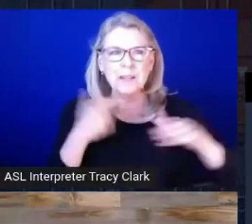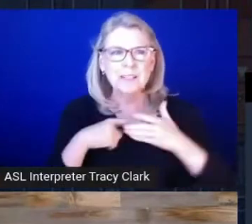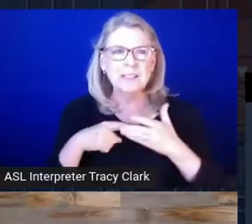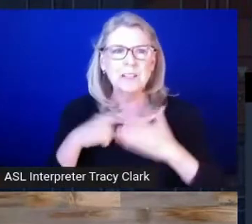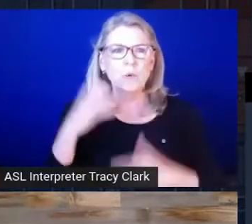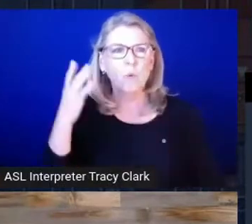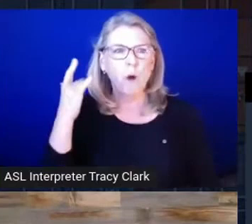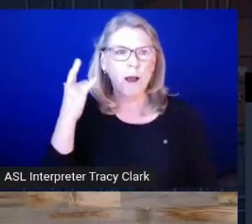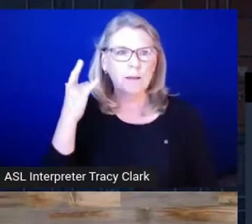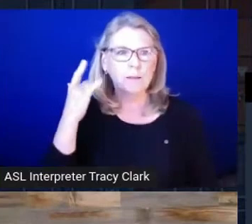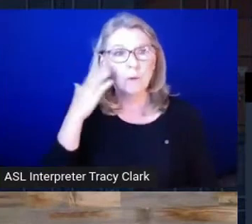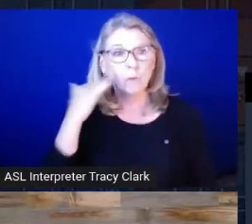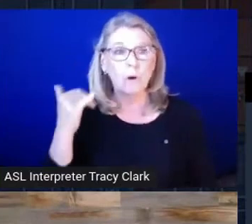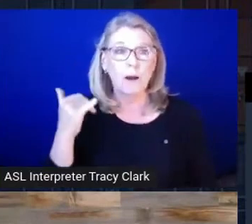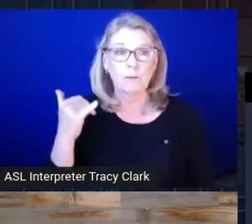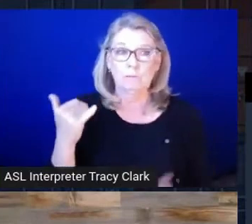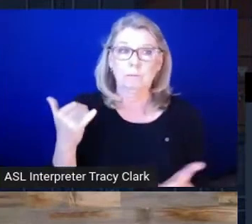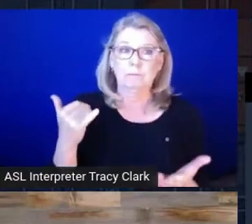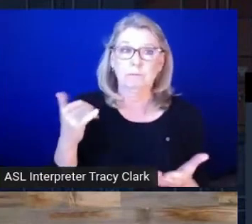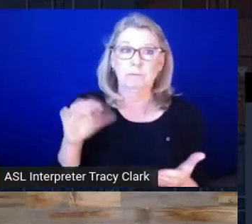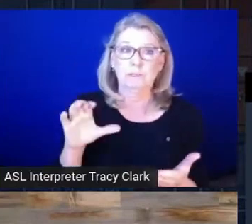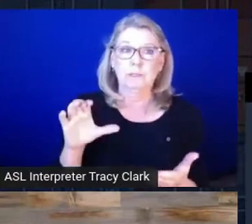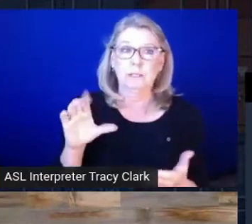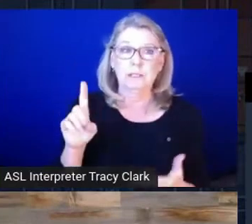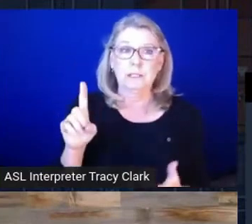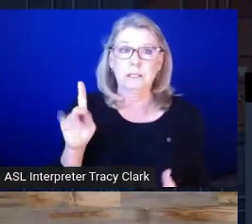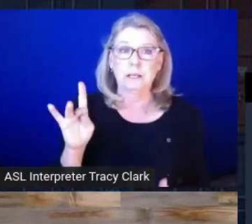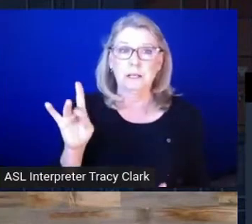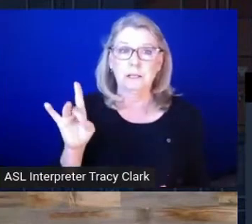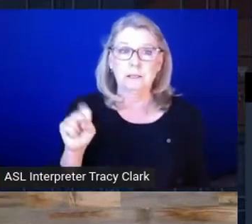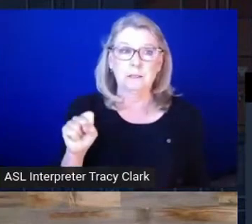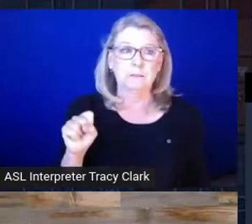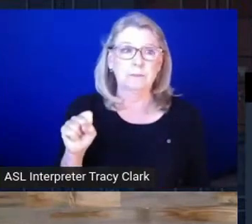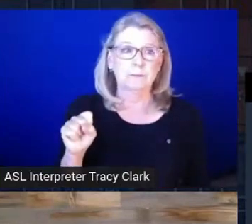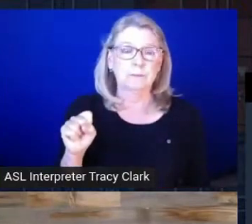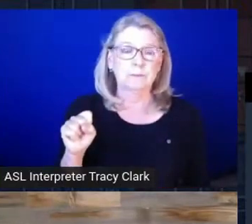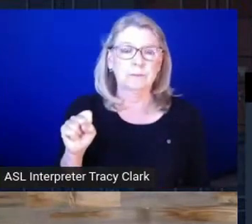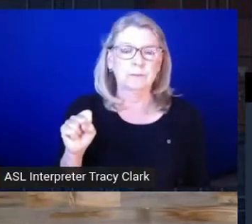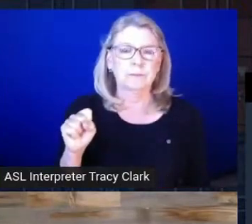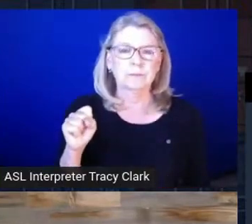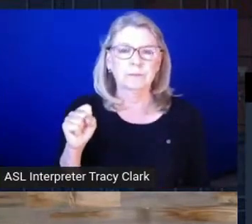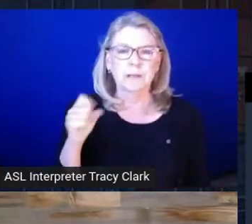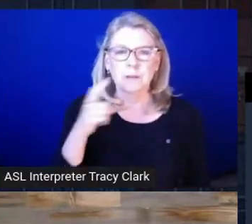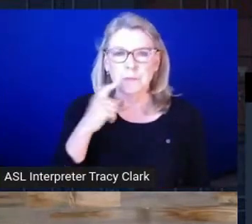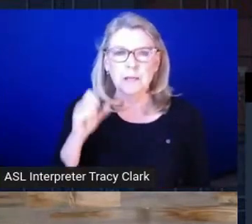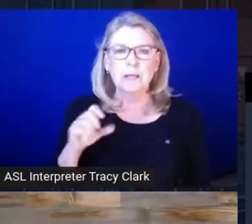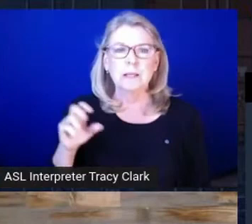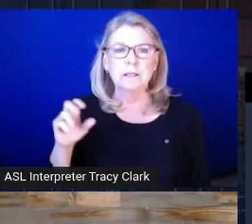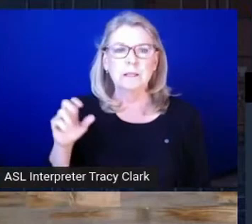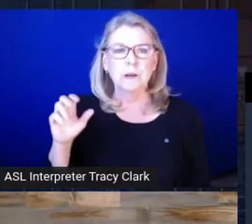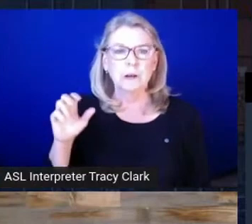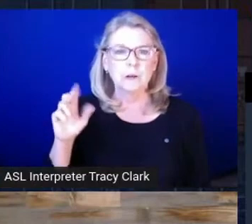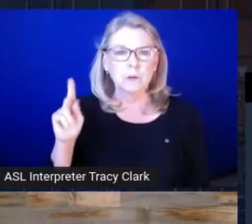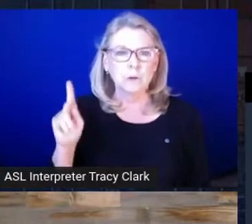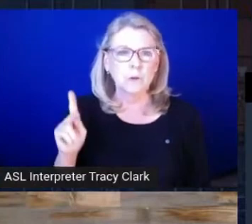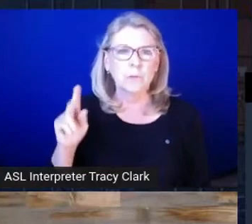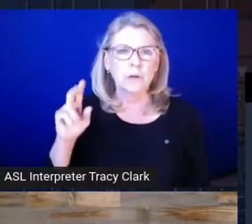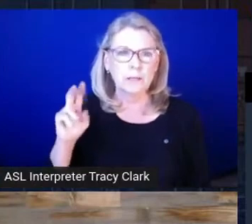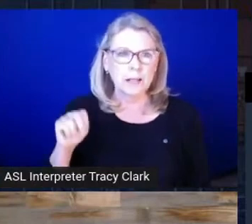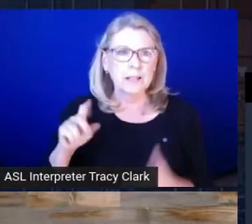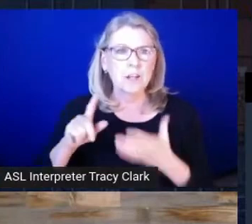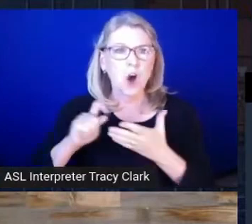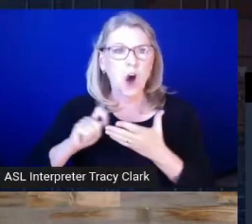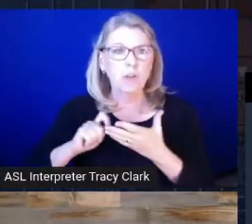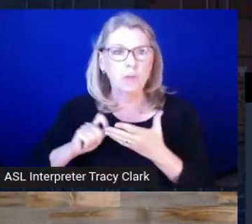why CDK8s. So why CDK8s? Because authoring Kubernetes manifests can be a rather complicated